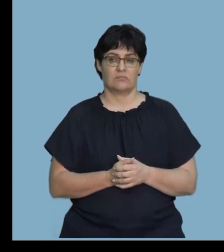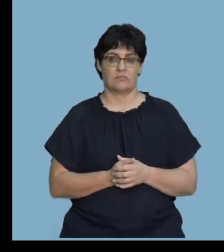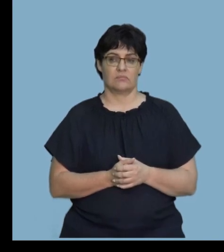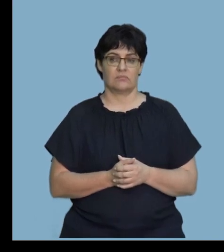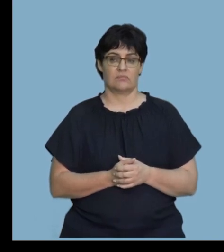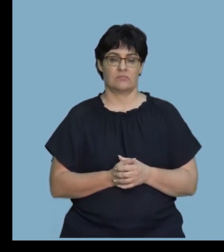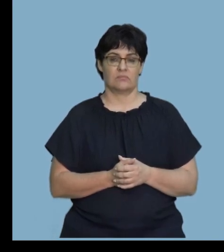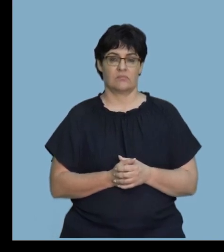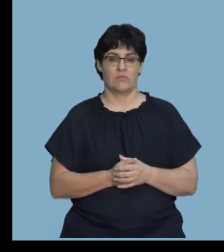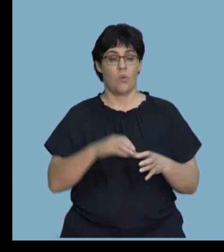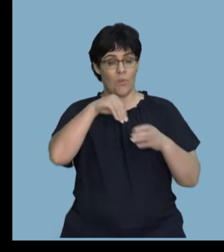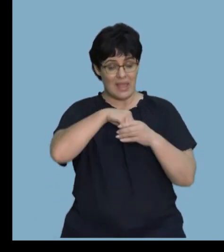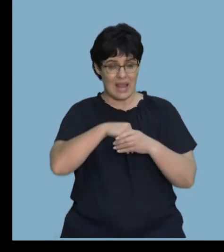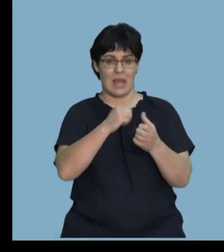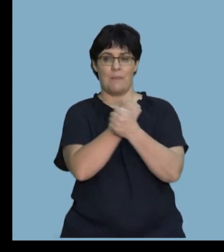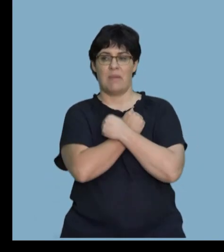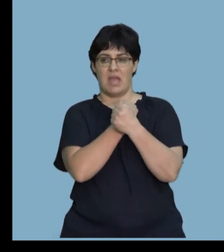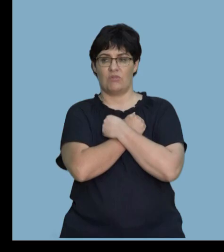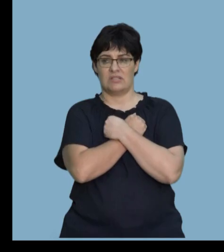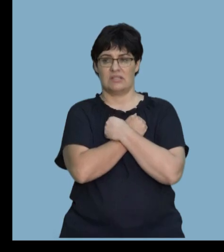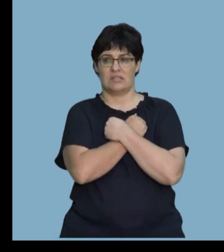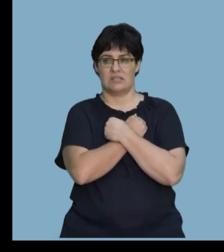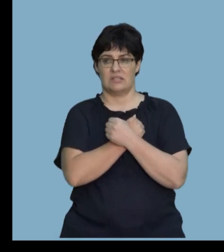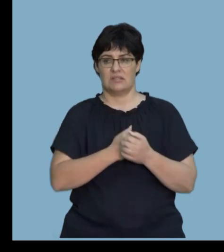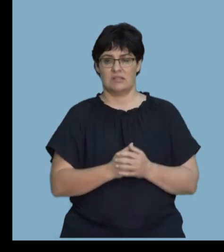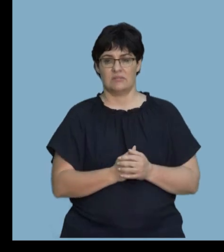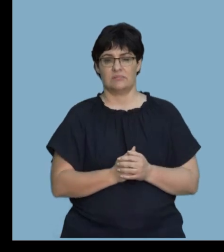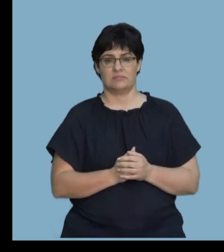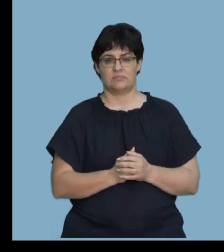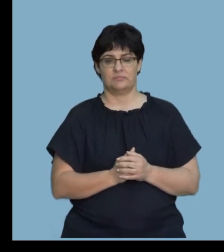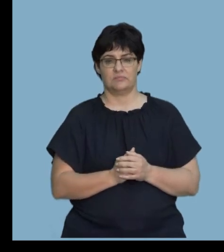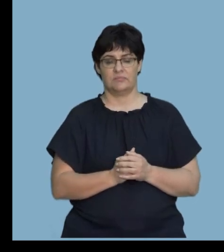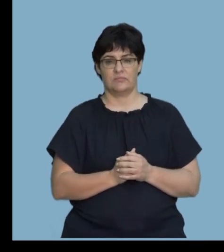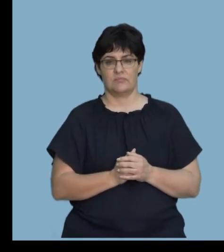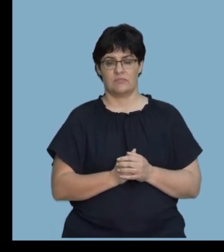in the parent chain, okay? So we need to go back to the